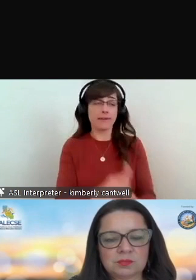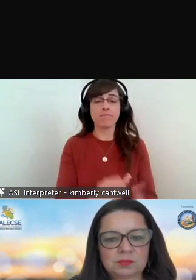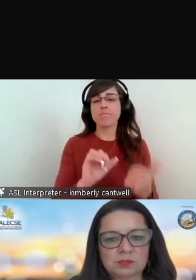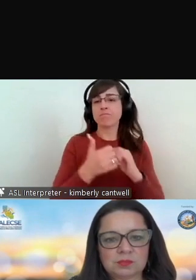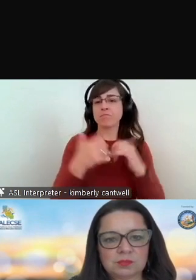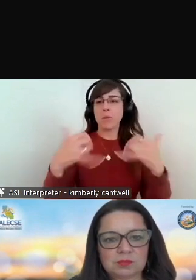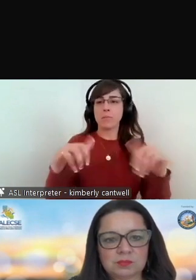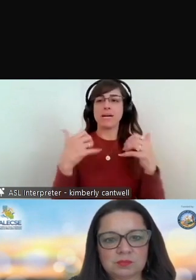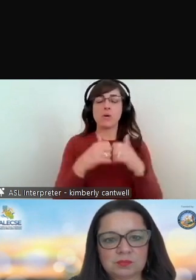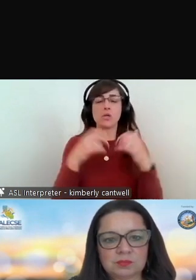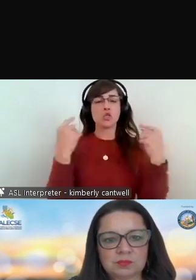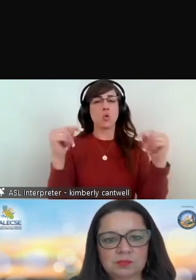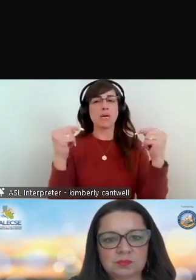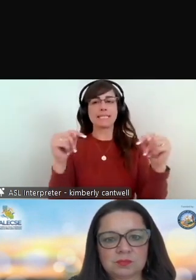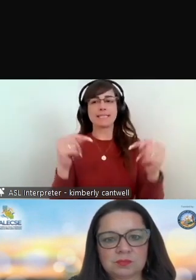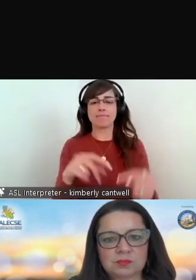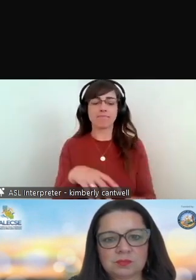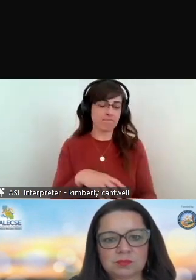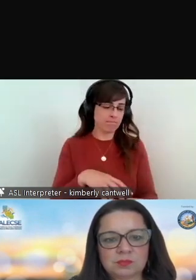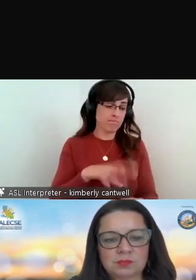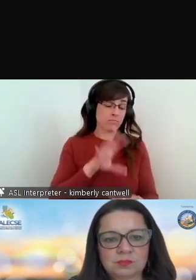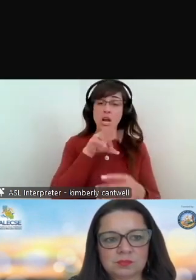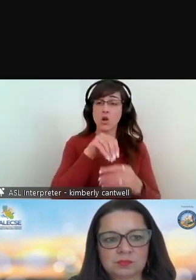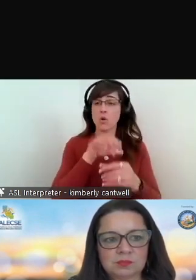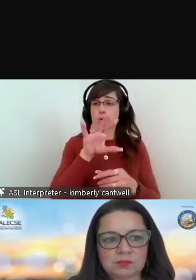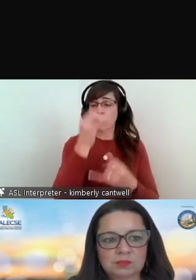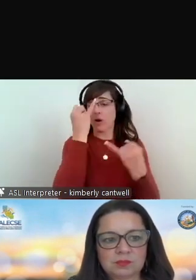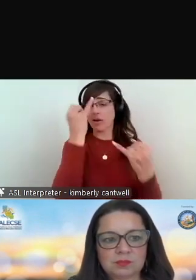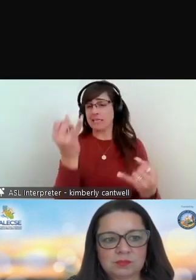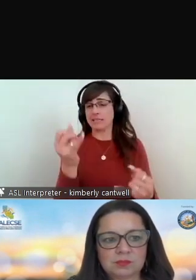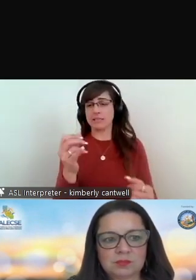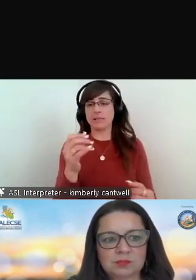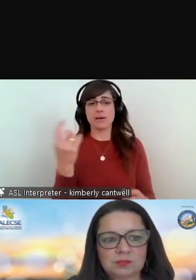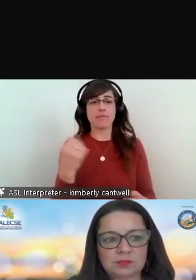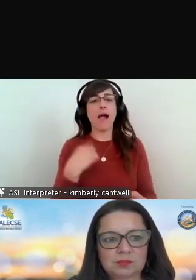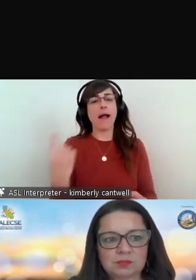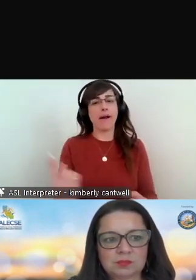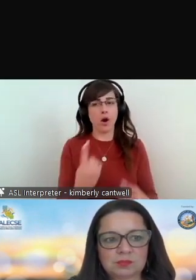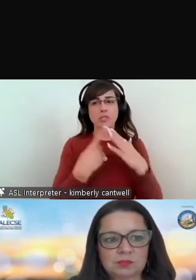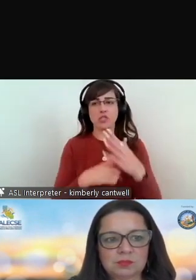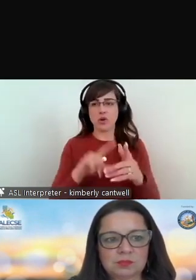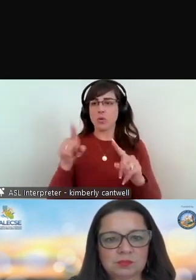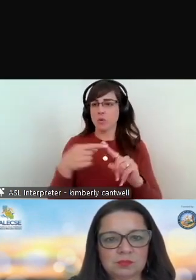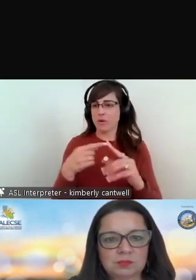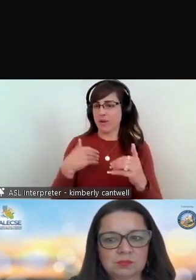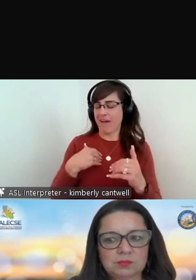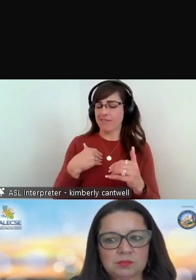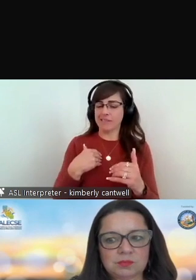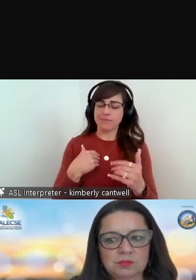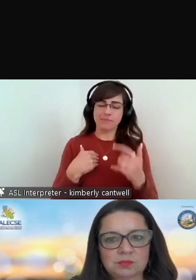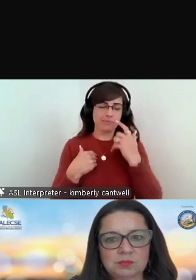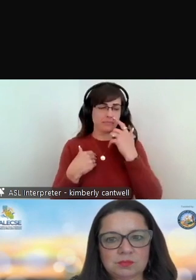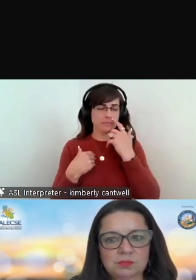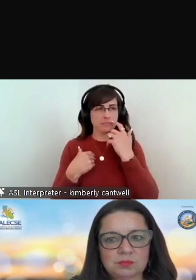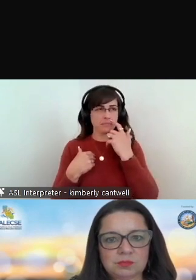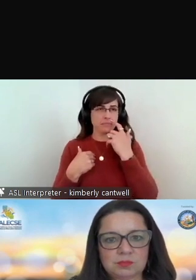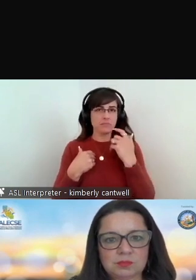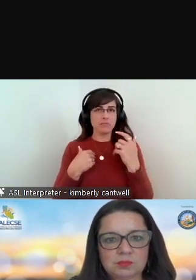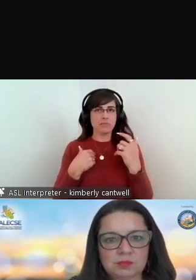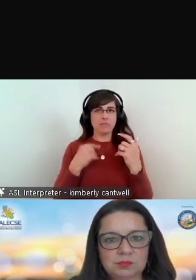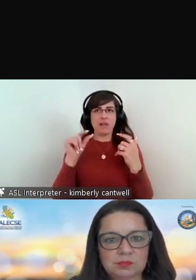do they play with toys? Do they incorporate your ideas? So I'll always start when we have a little bit of a like